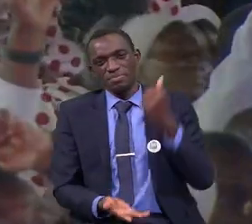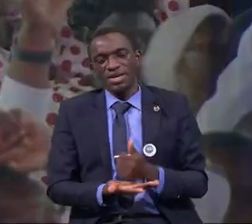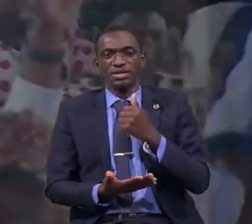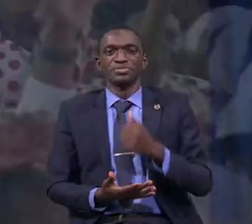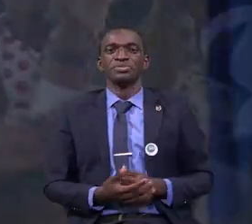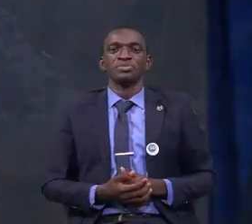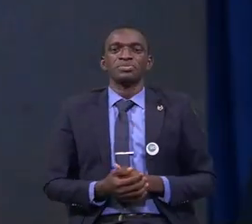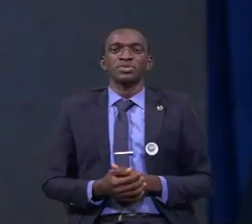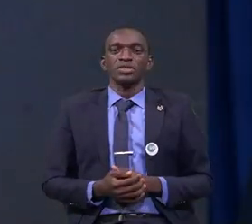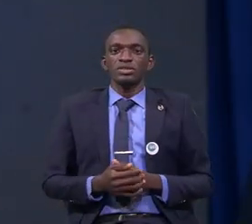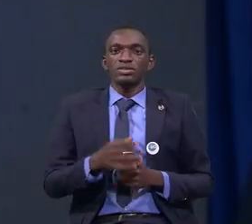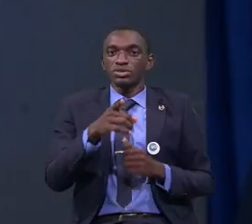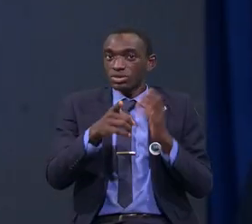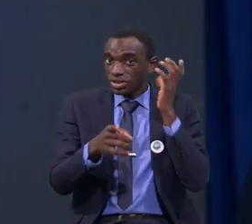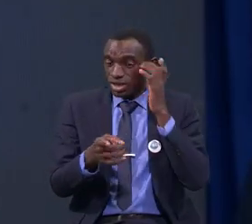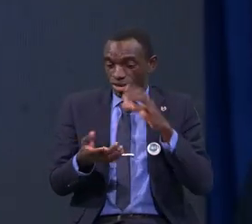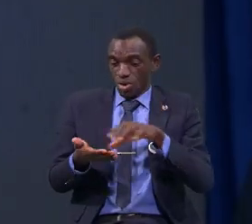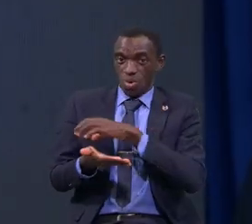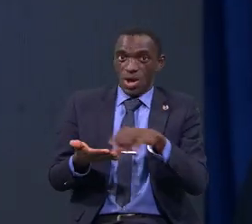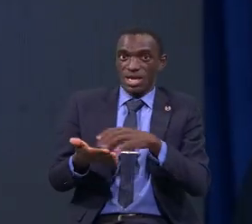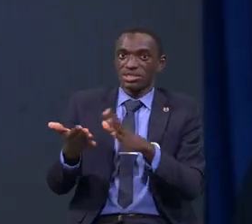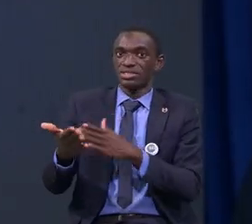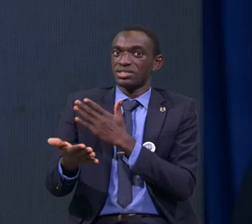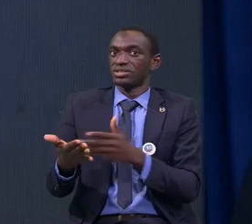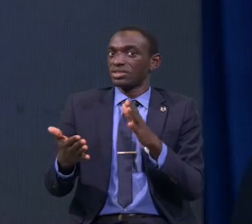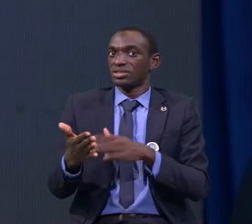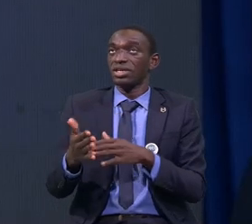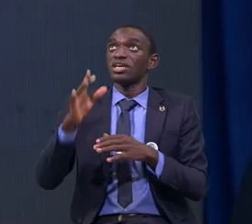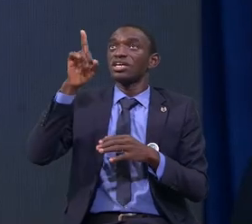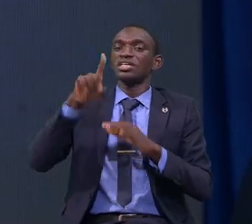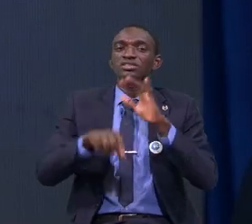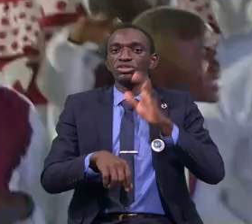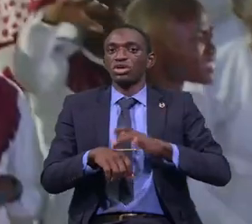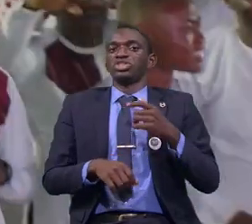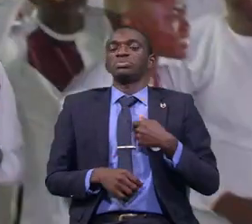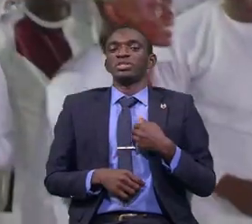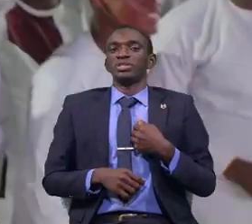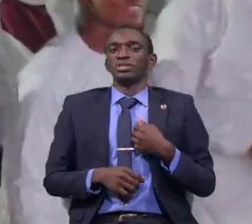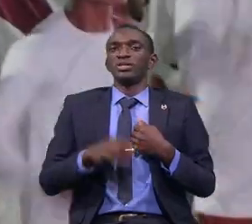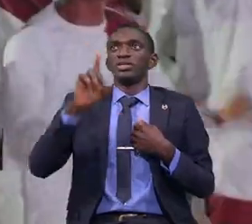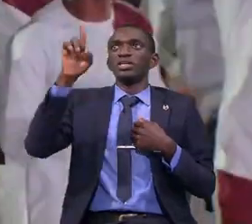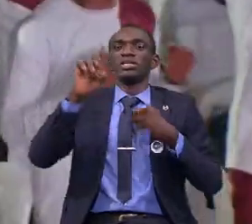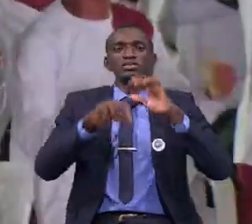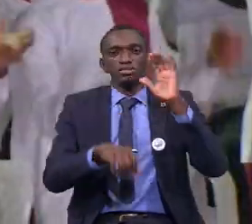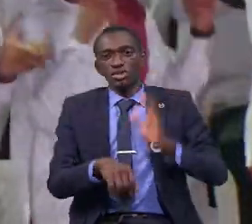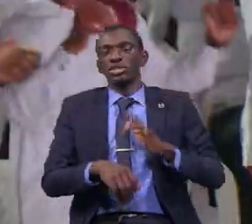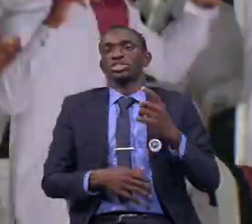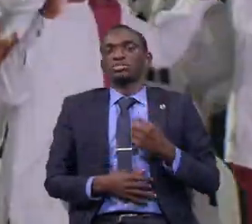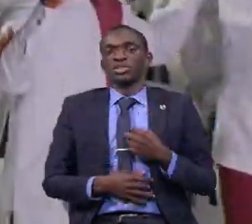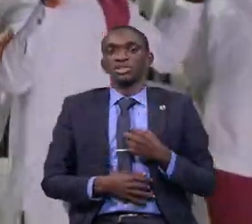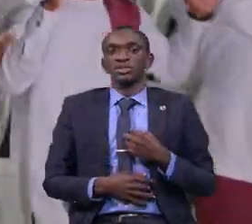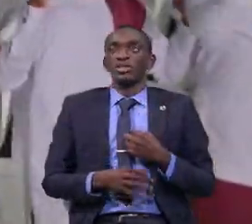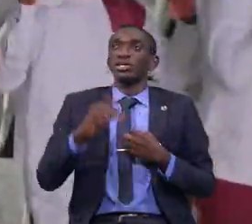Did you hear the choir? He touched me. He touched me.